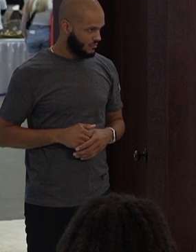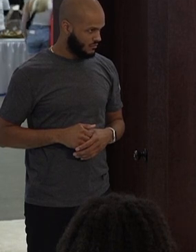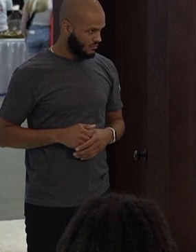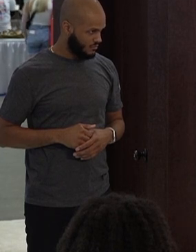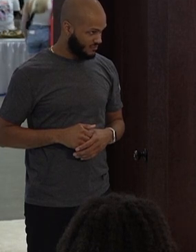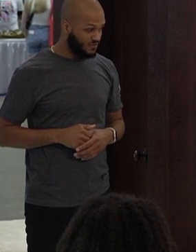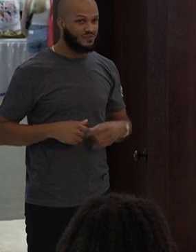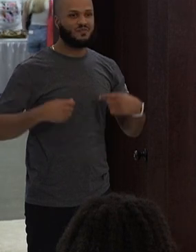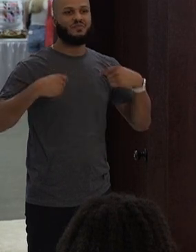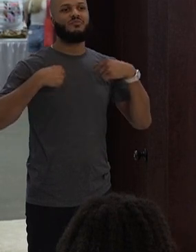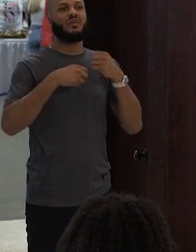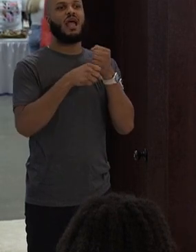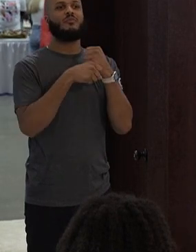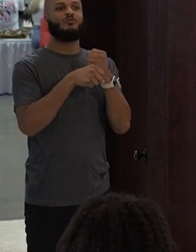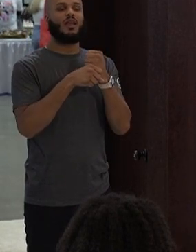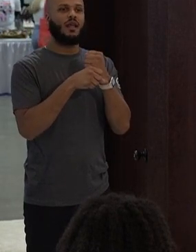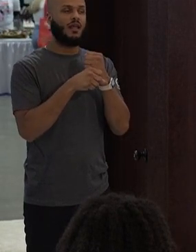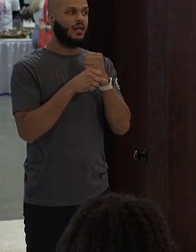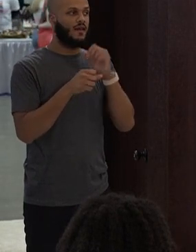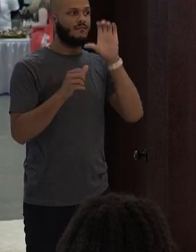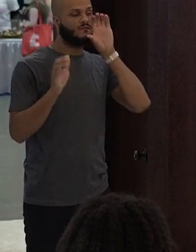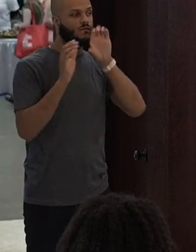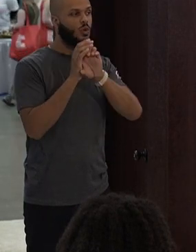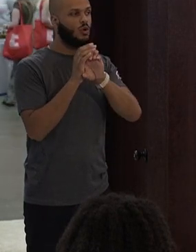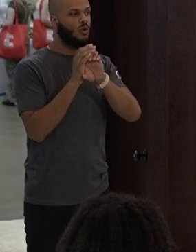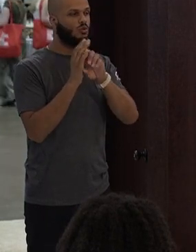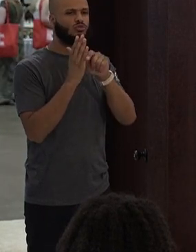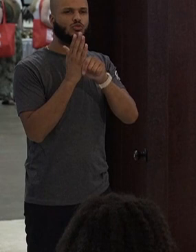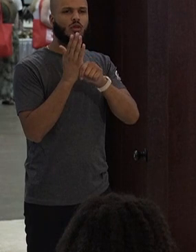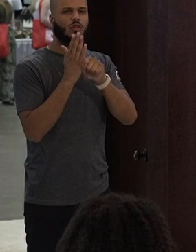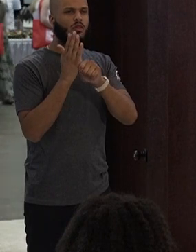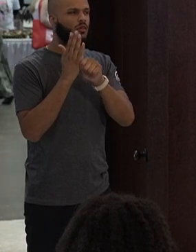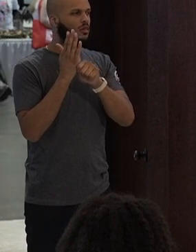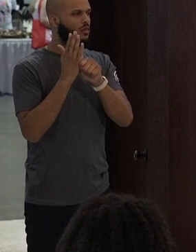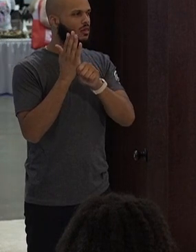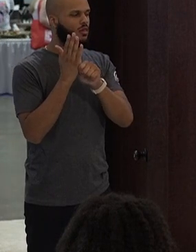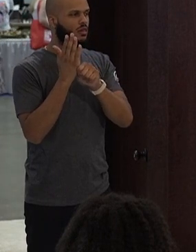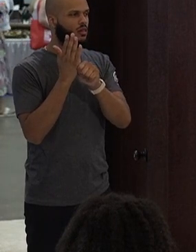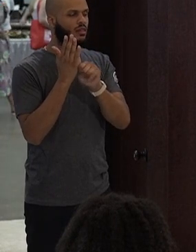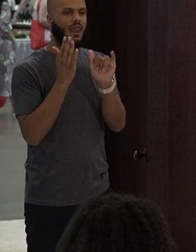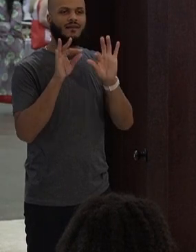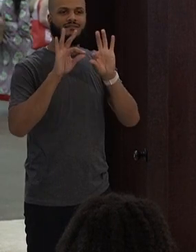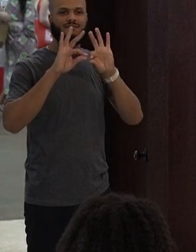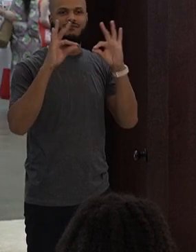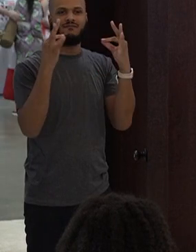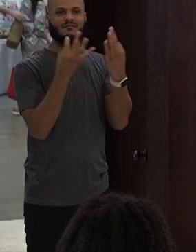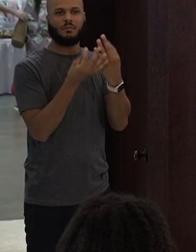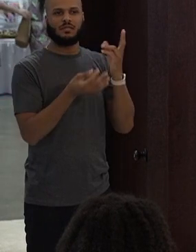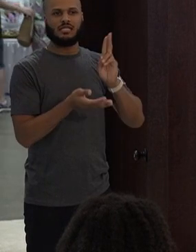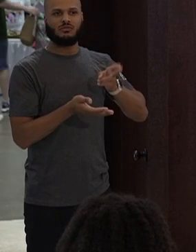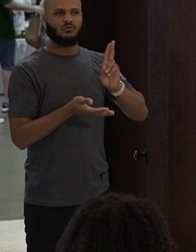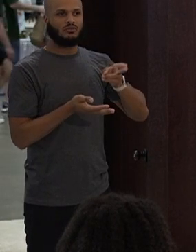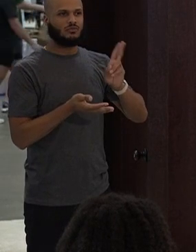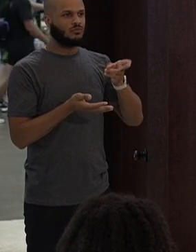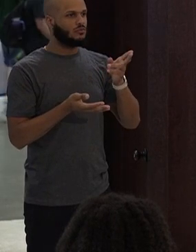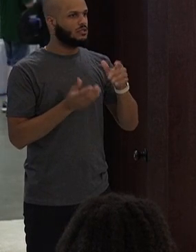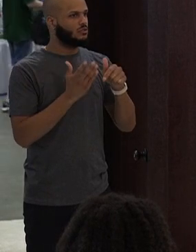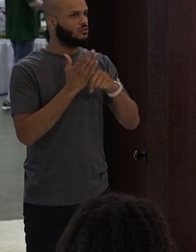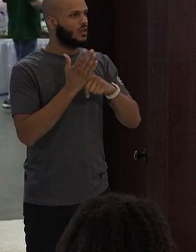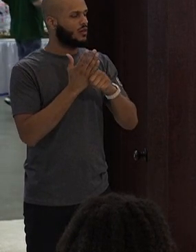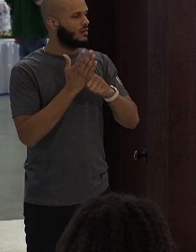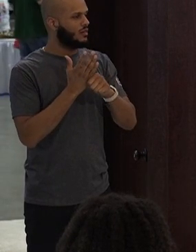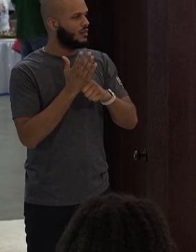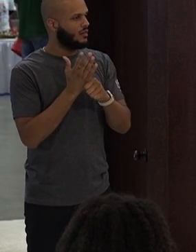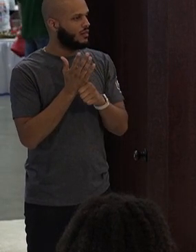I'm creating a photo journal. It's sort of a family history journal. And it